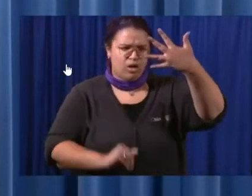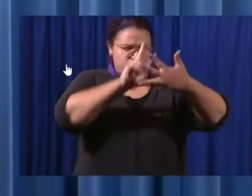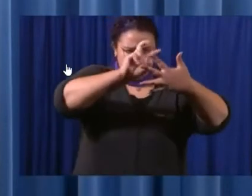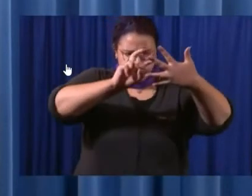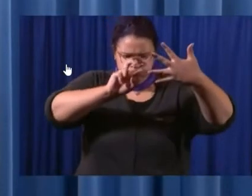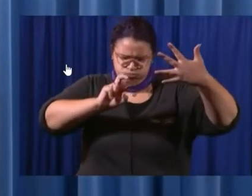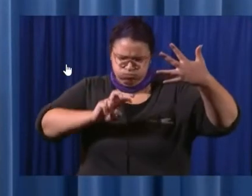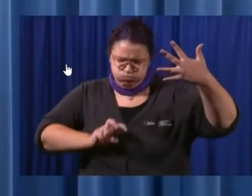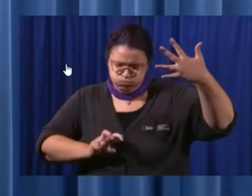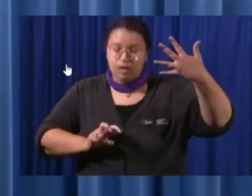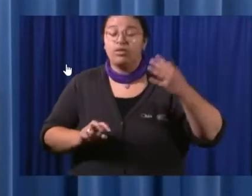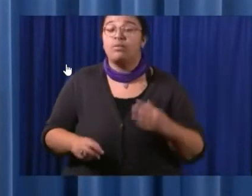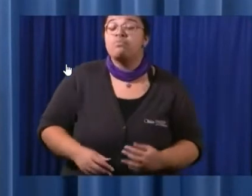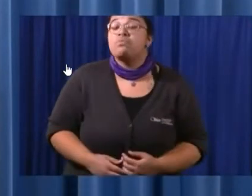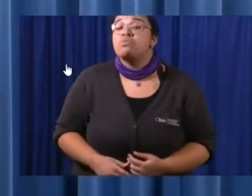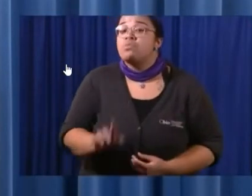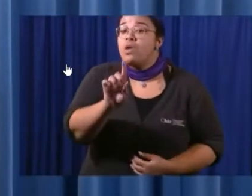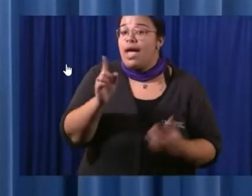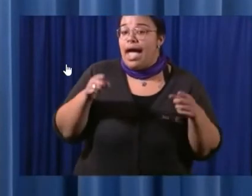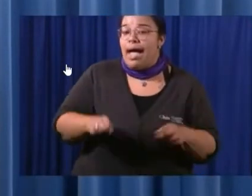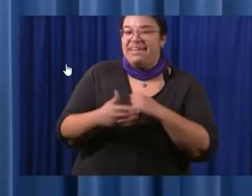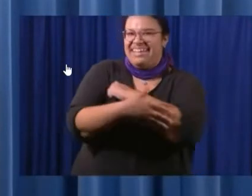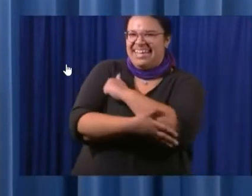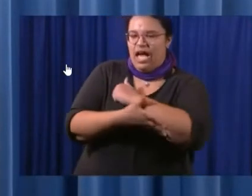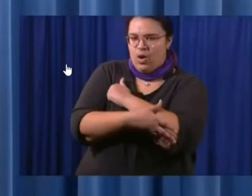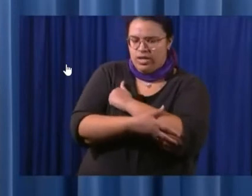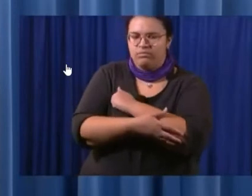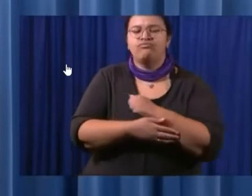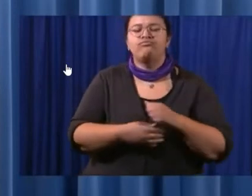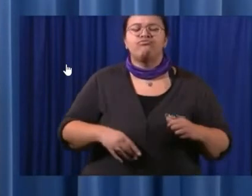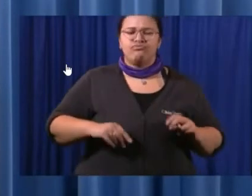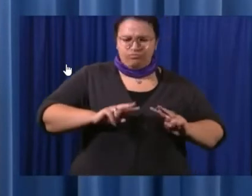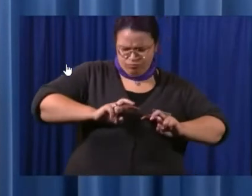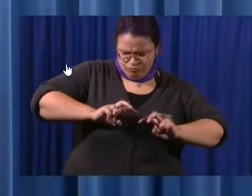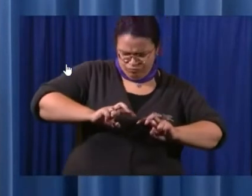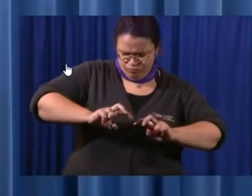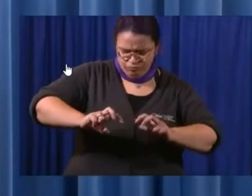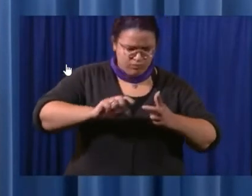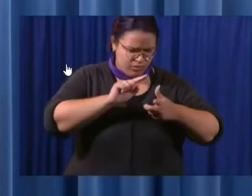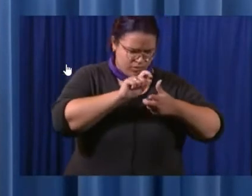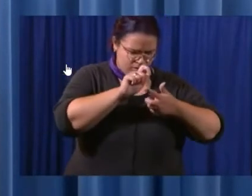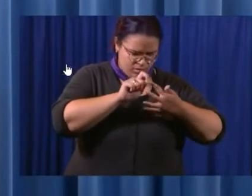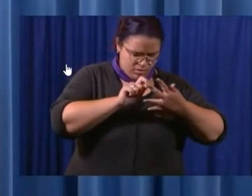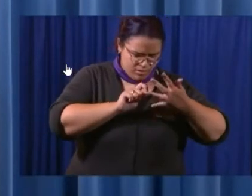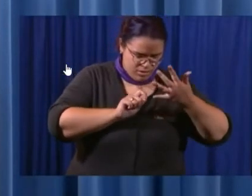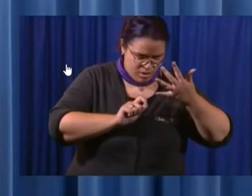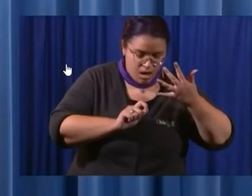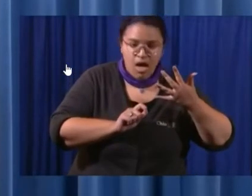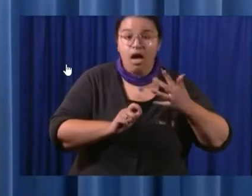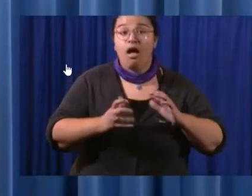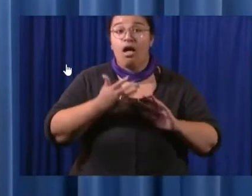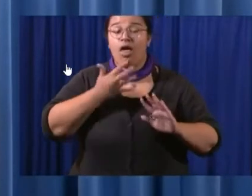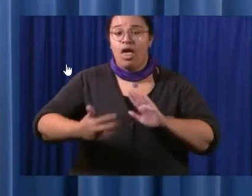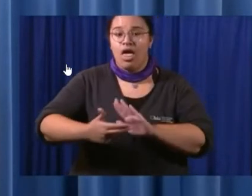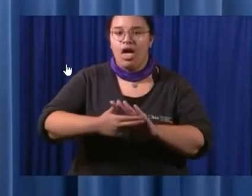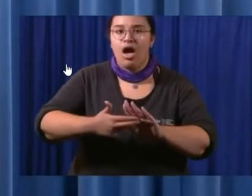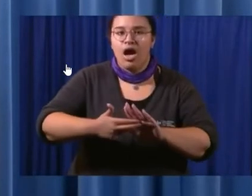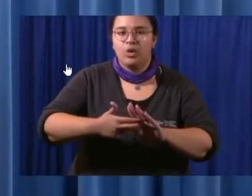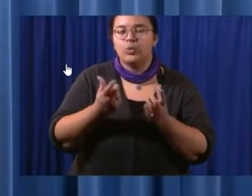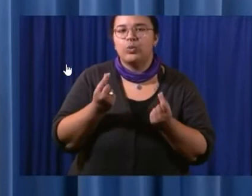county comes up with, or we come up with for that county that week, we are going to have consulted with the local health department and talk with them to see what